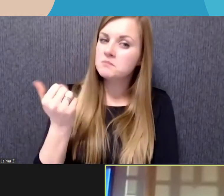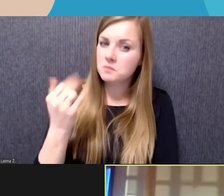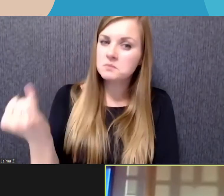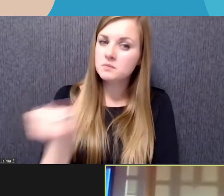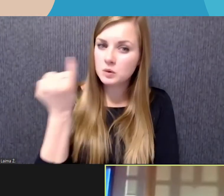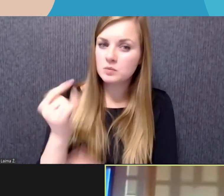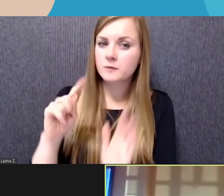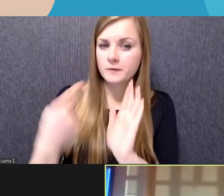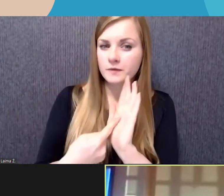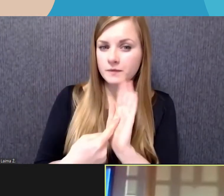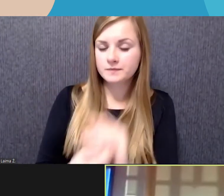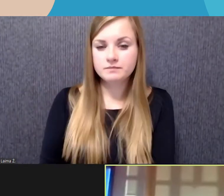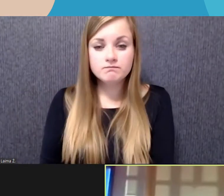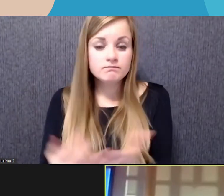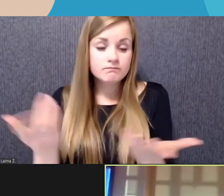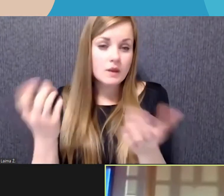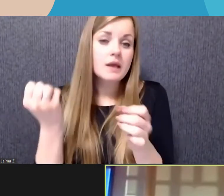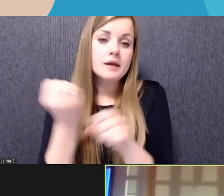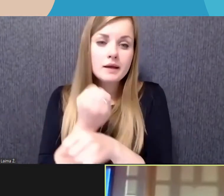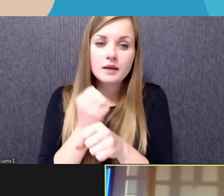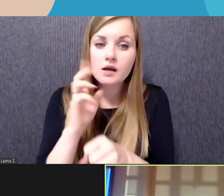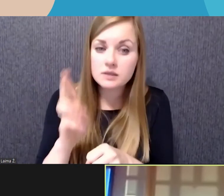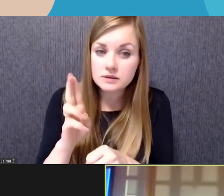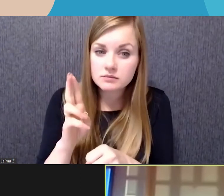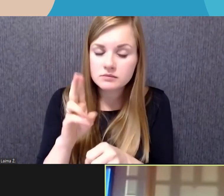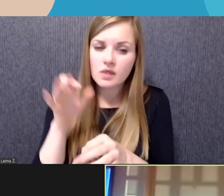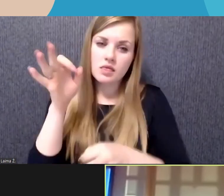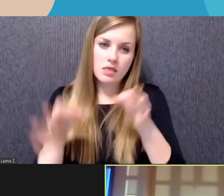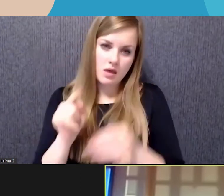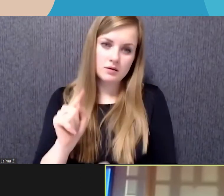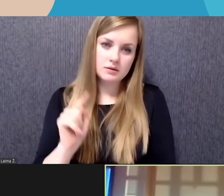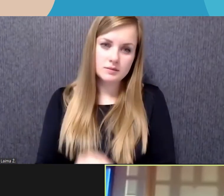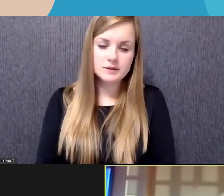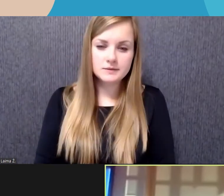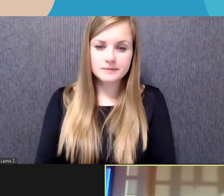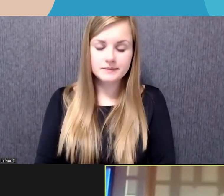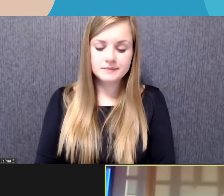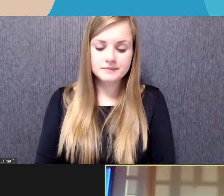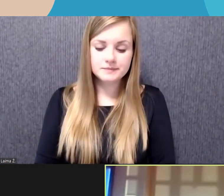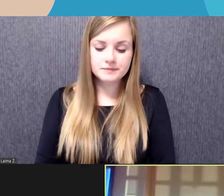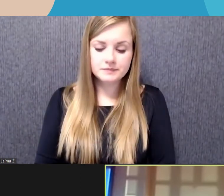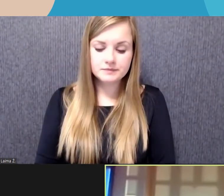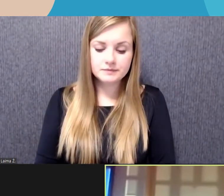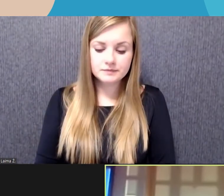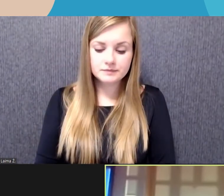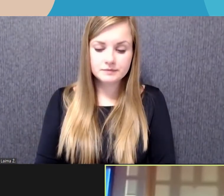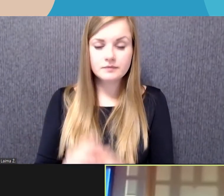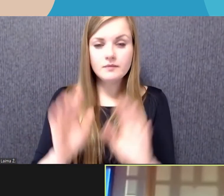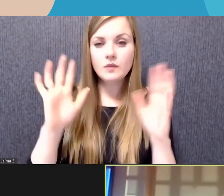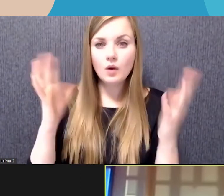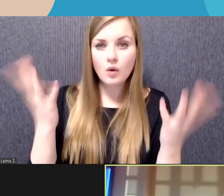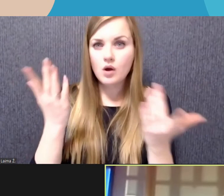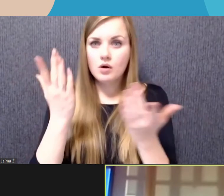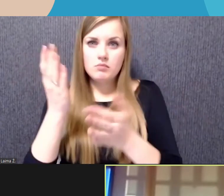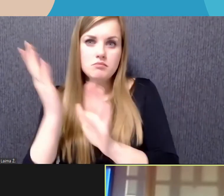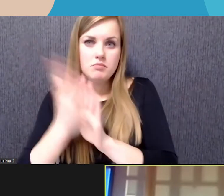I've noted this question, which is very interesting. This has to be done by the court. And